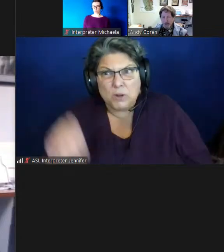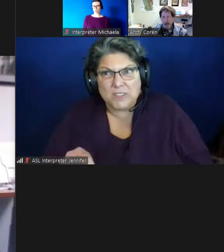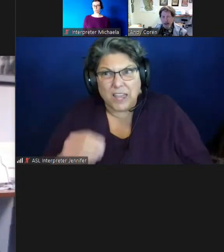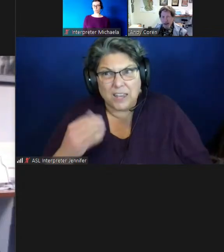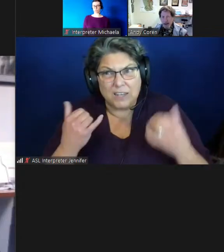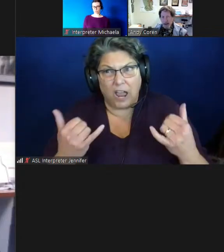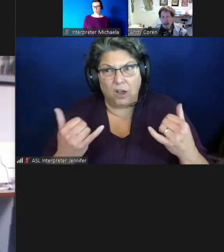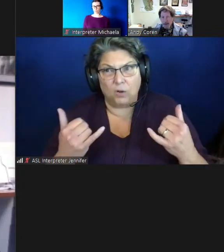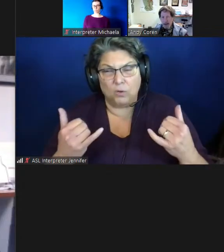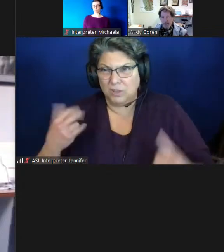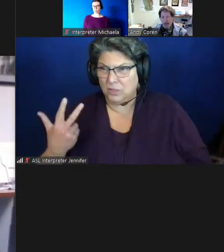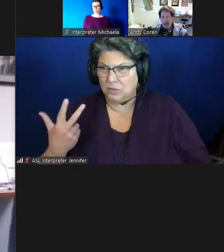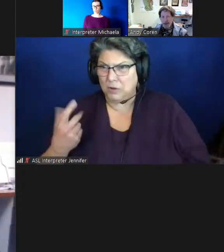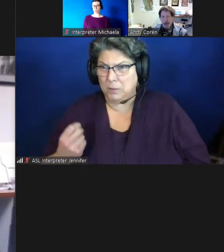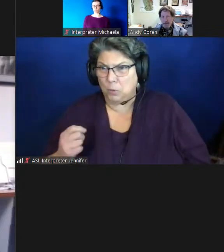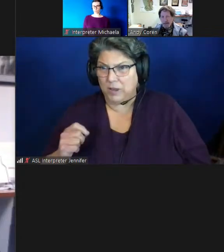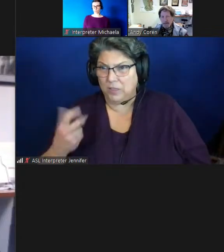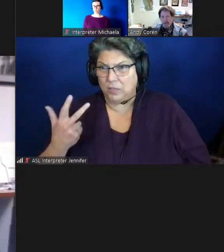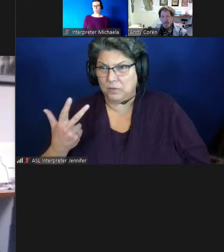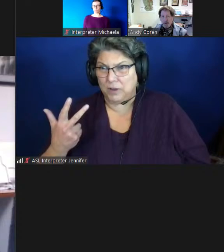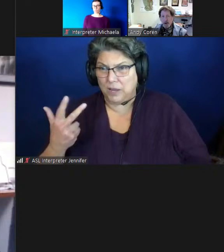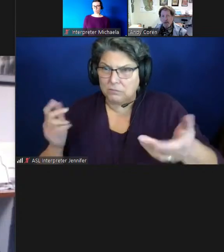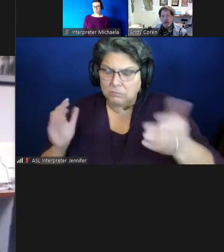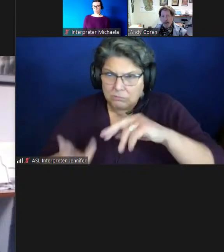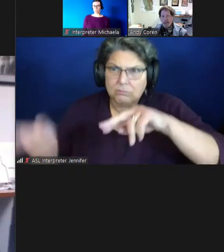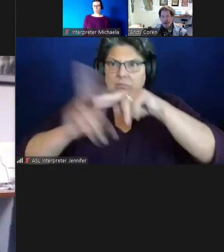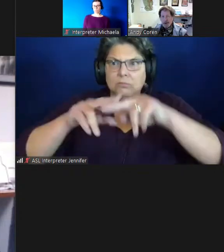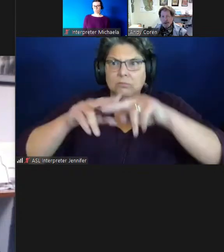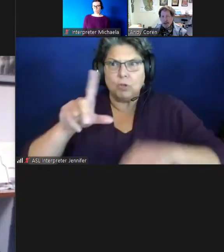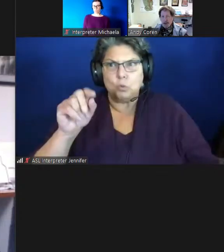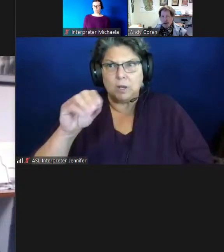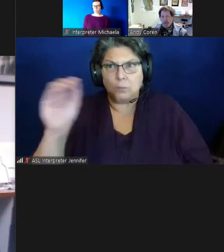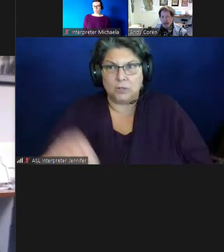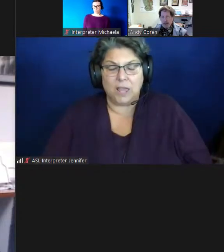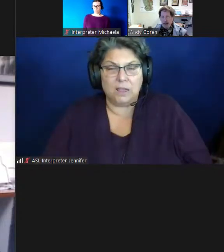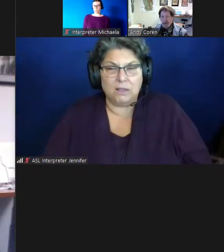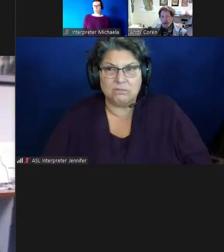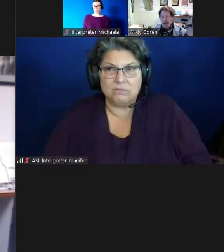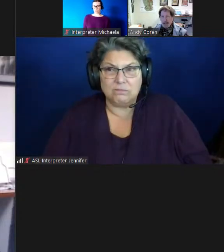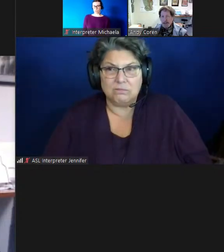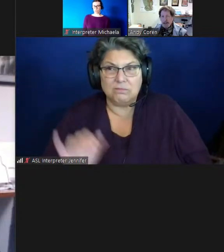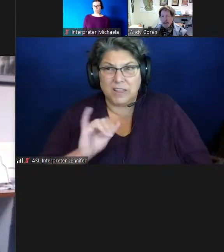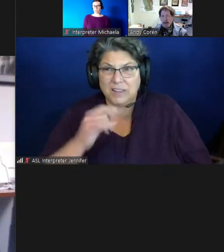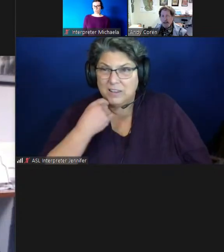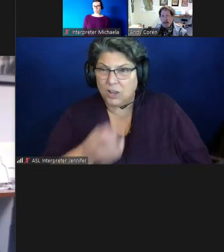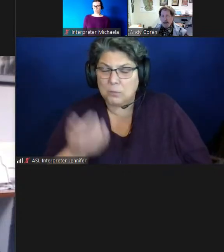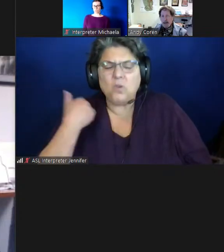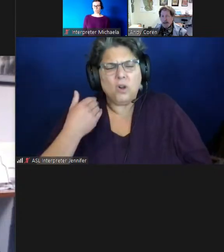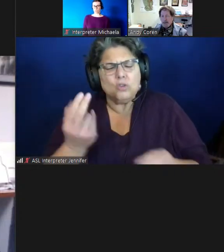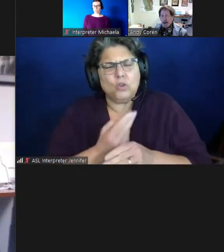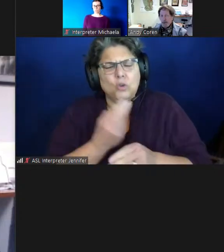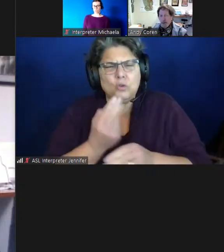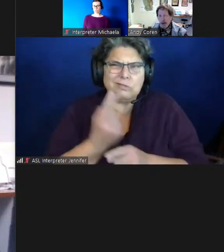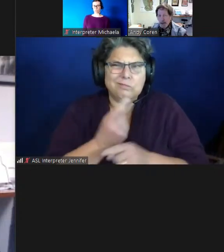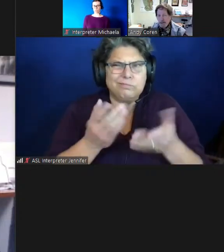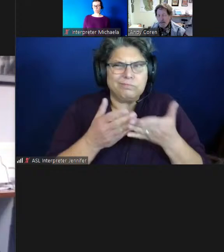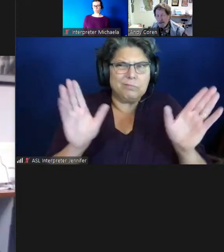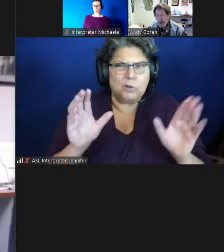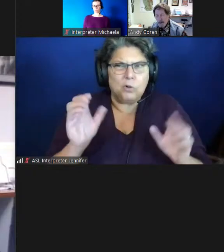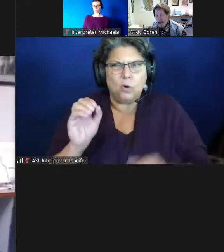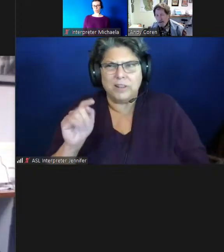time. As I've been mentioning before, we have been using over-the-counter testing, and we